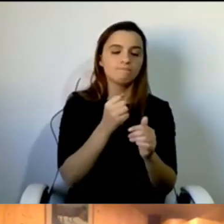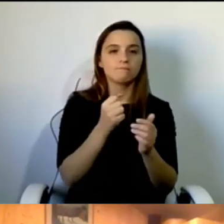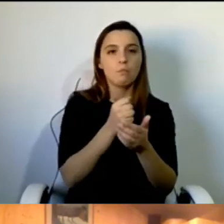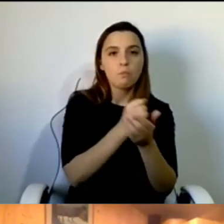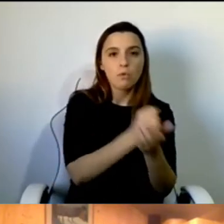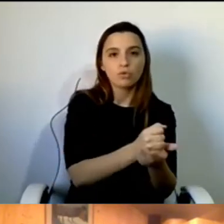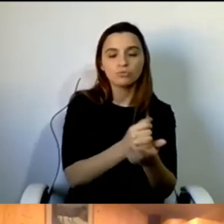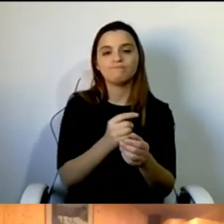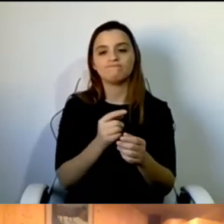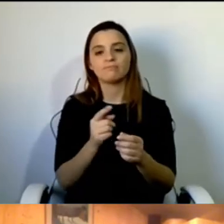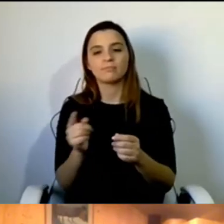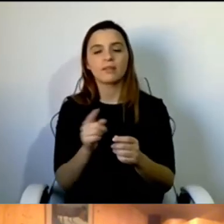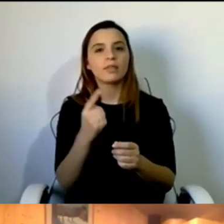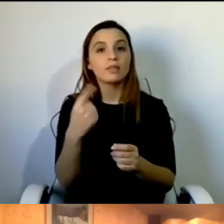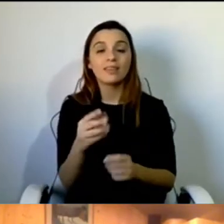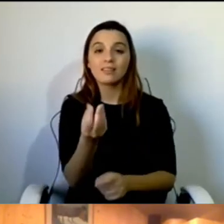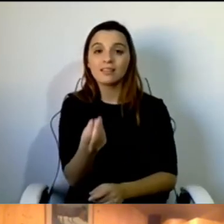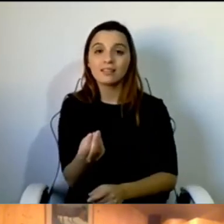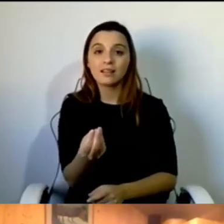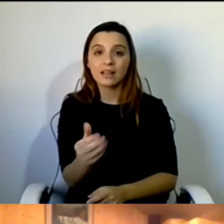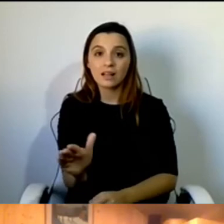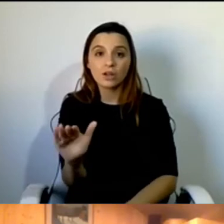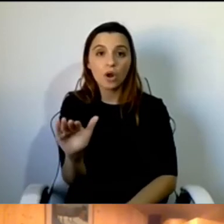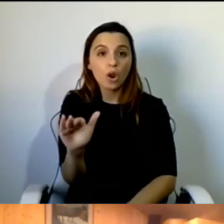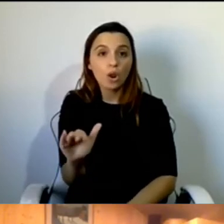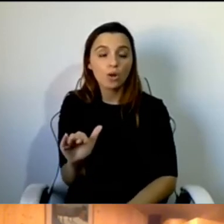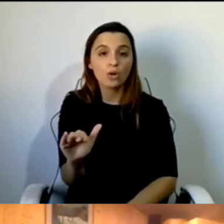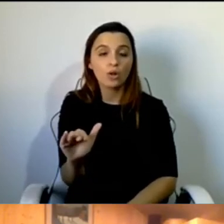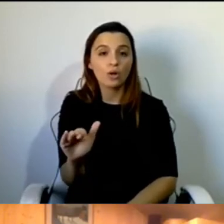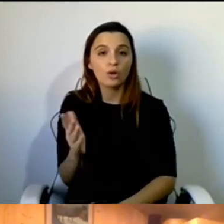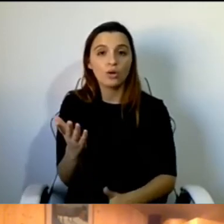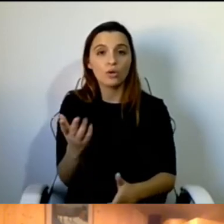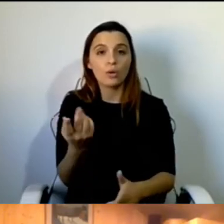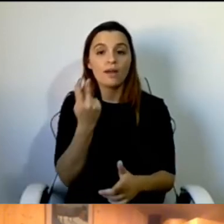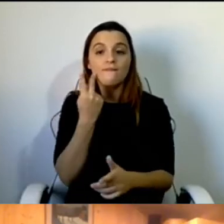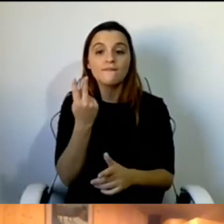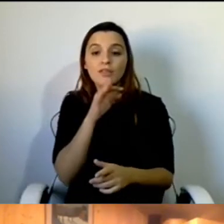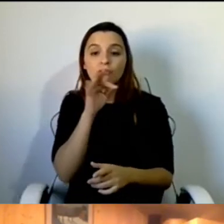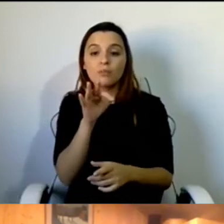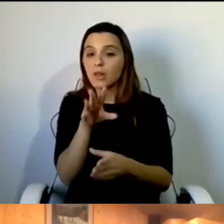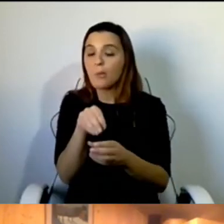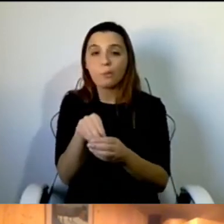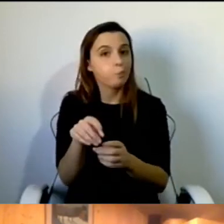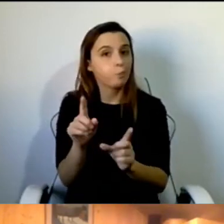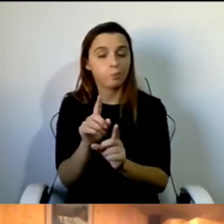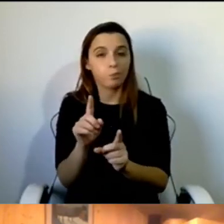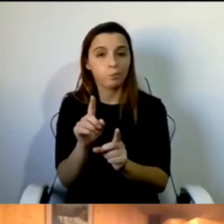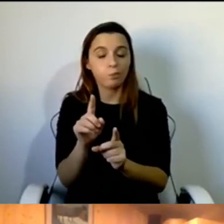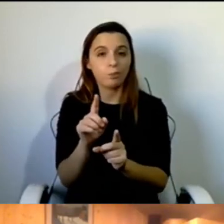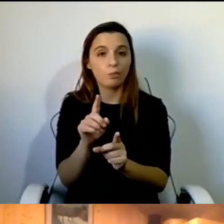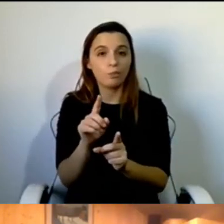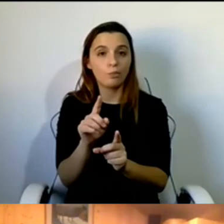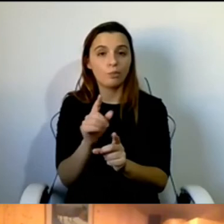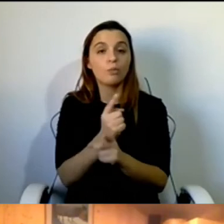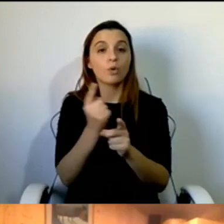able to be part of their family lives because their parents don't have the resources to